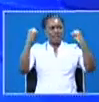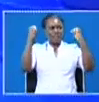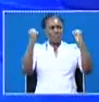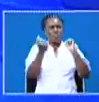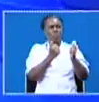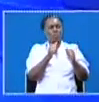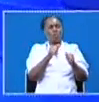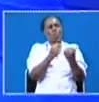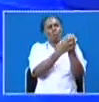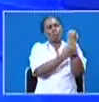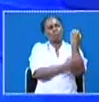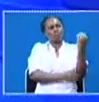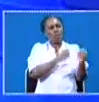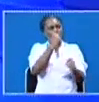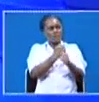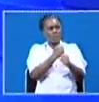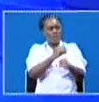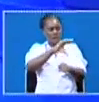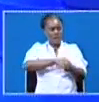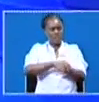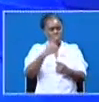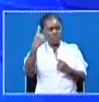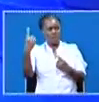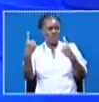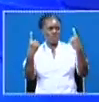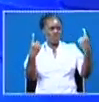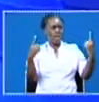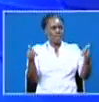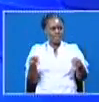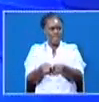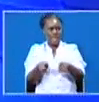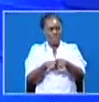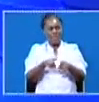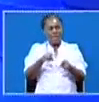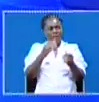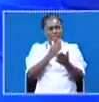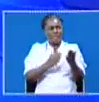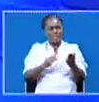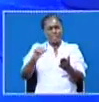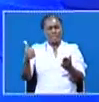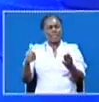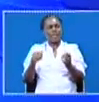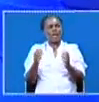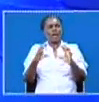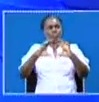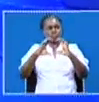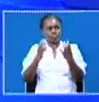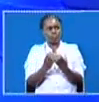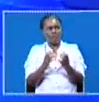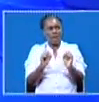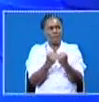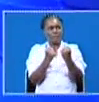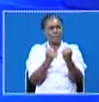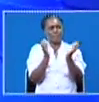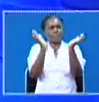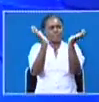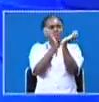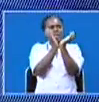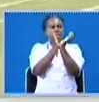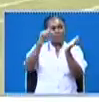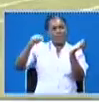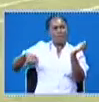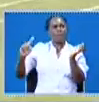campaign on a low note after settling for a 1-1 draw against Mauritius and Port Louis in a match that was played at the Kasarani Stadium